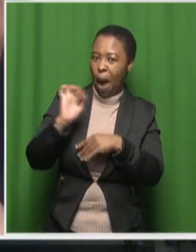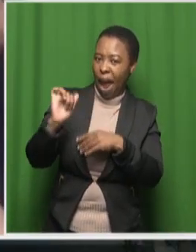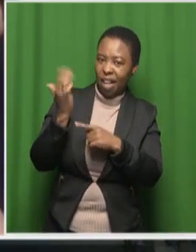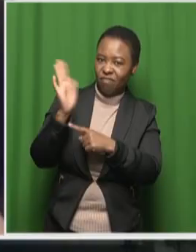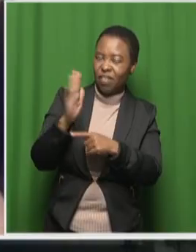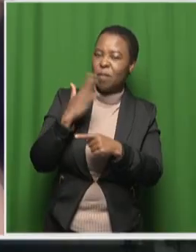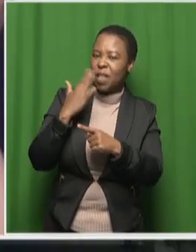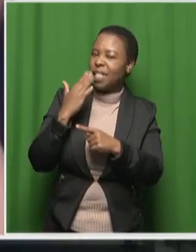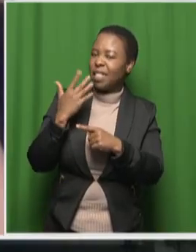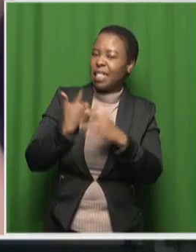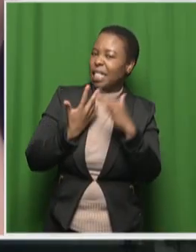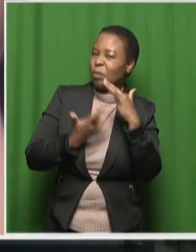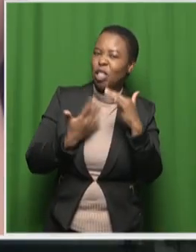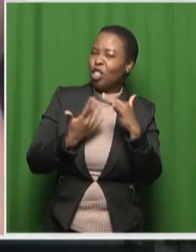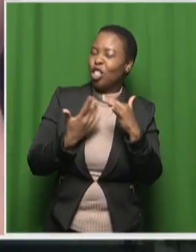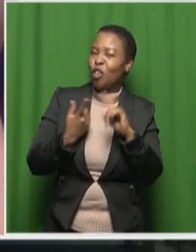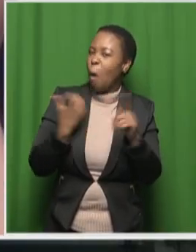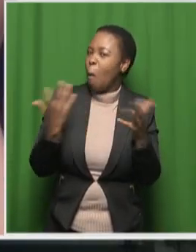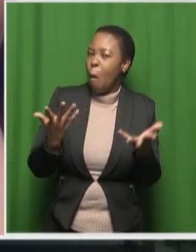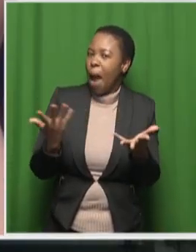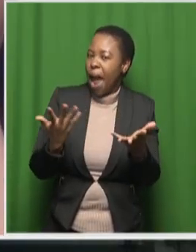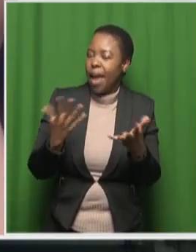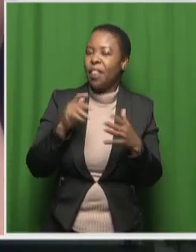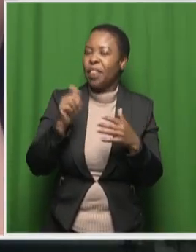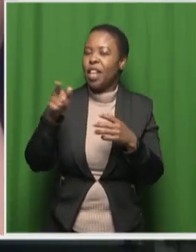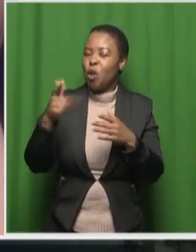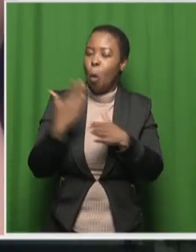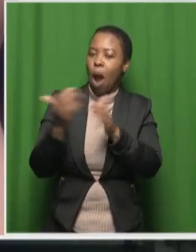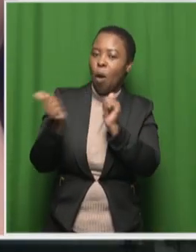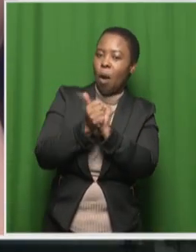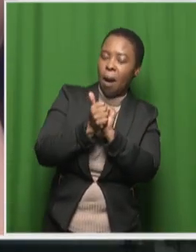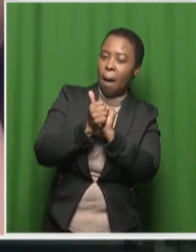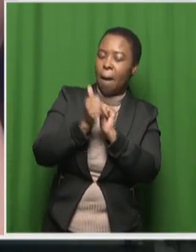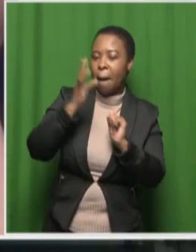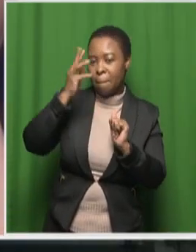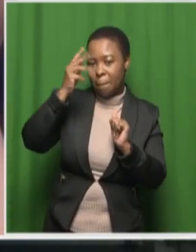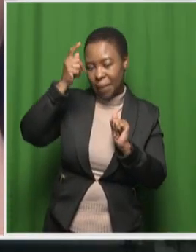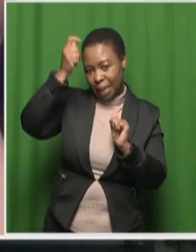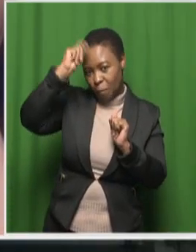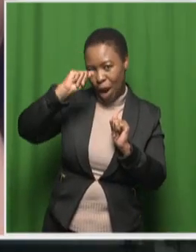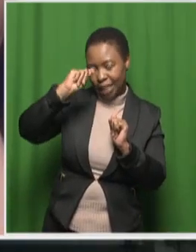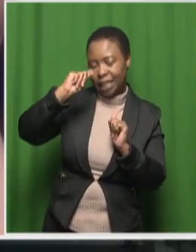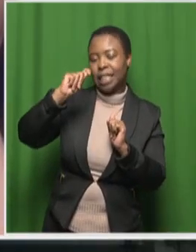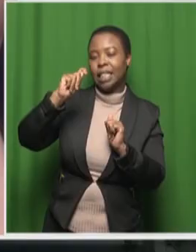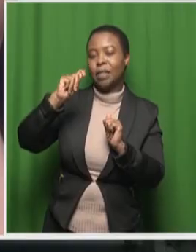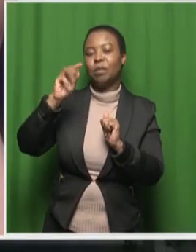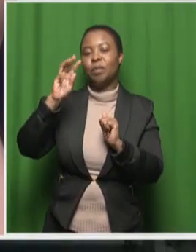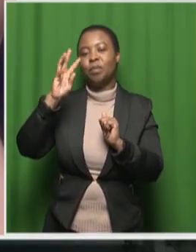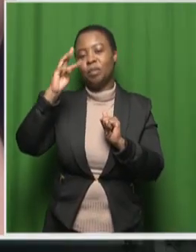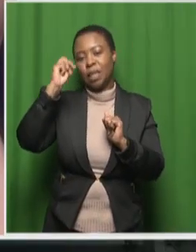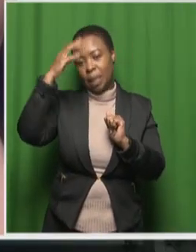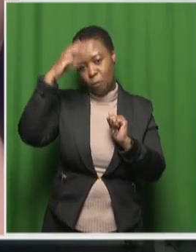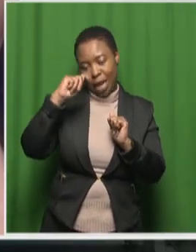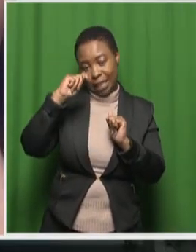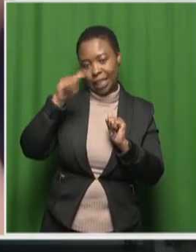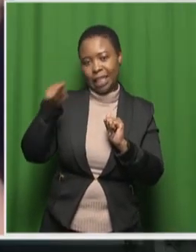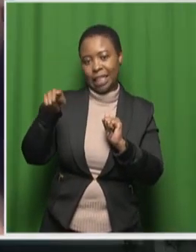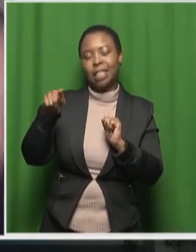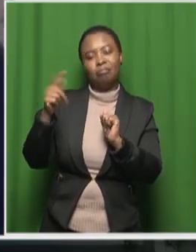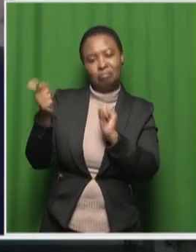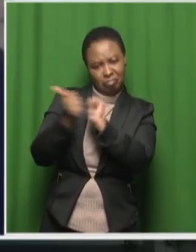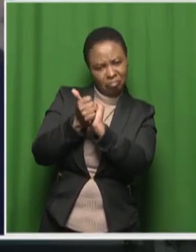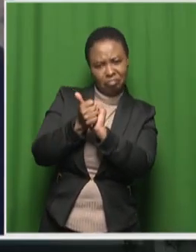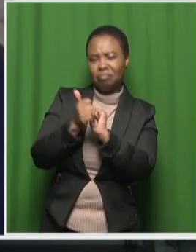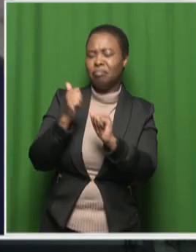that inspiration behind it all to collaborate with, Mr. Price Home at large for this home decor collection. I